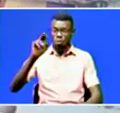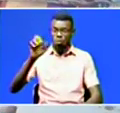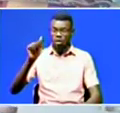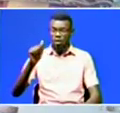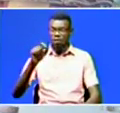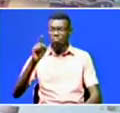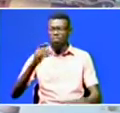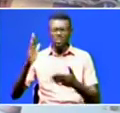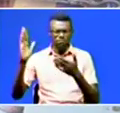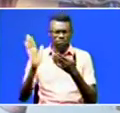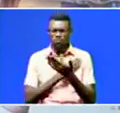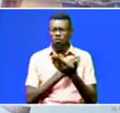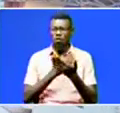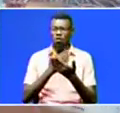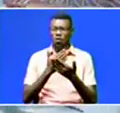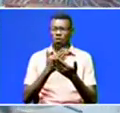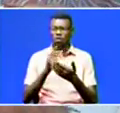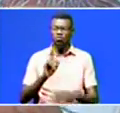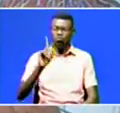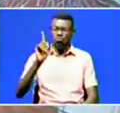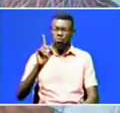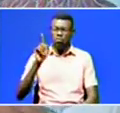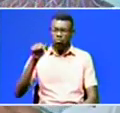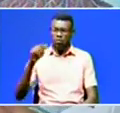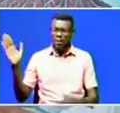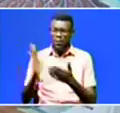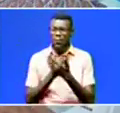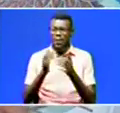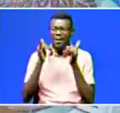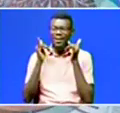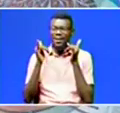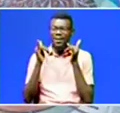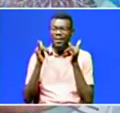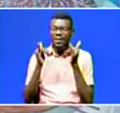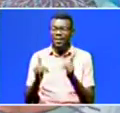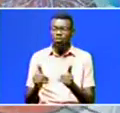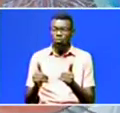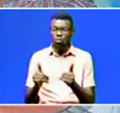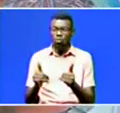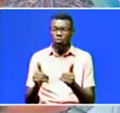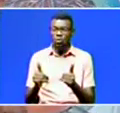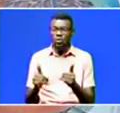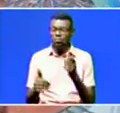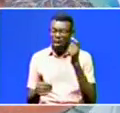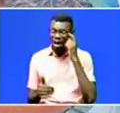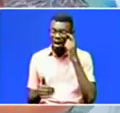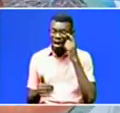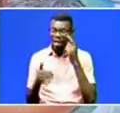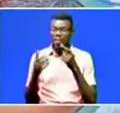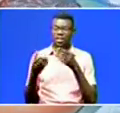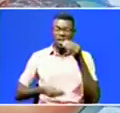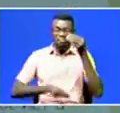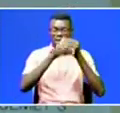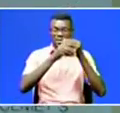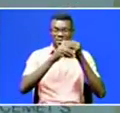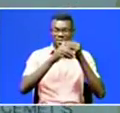from top to bottom and put a new cornea, which we get it from the eye banks from United States, and take the